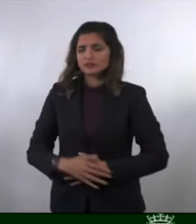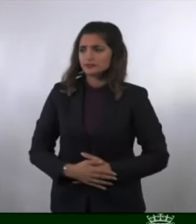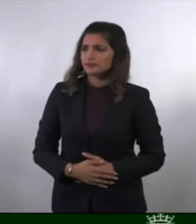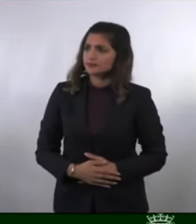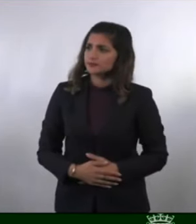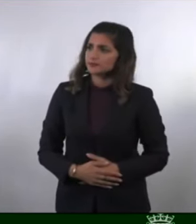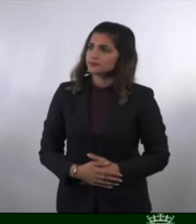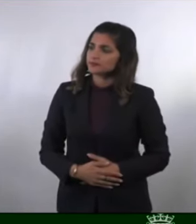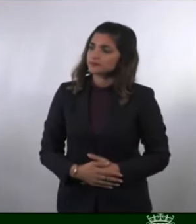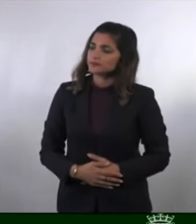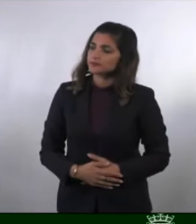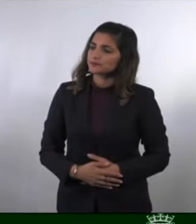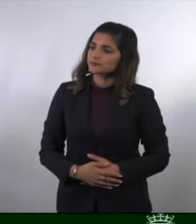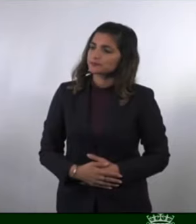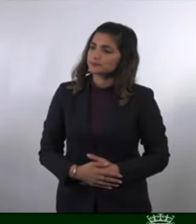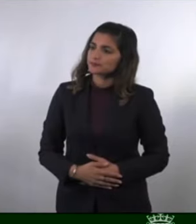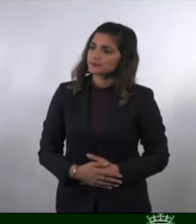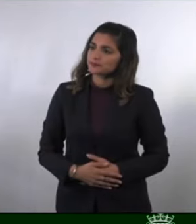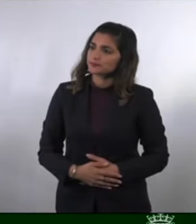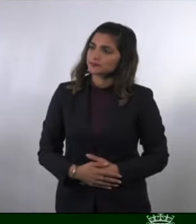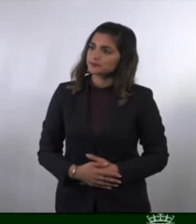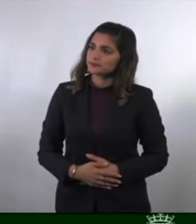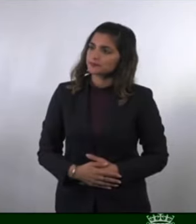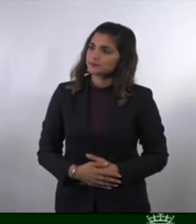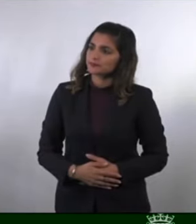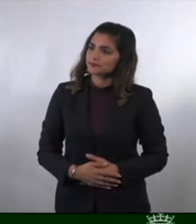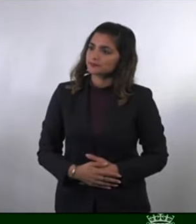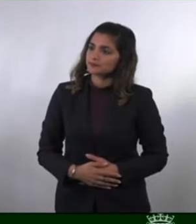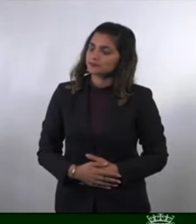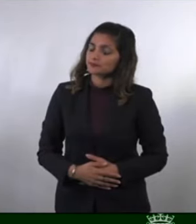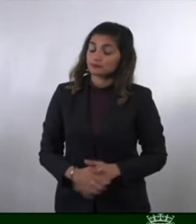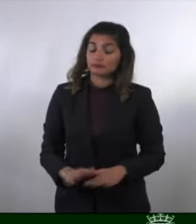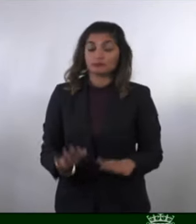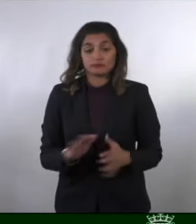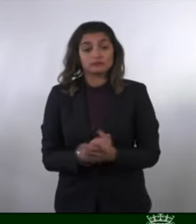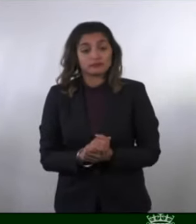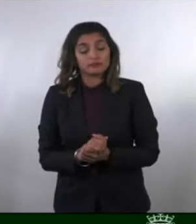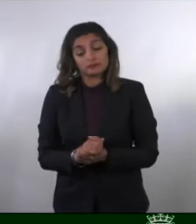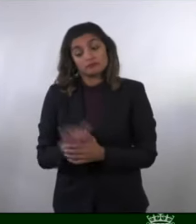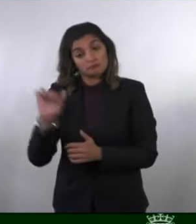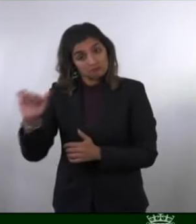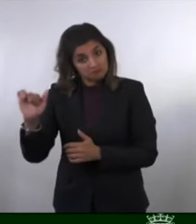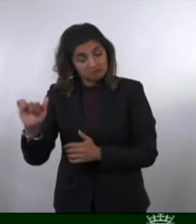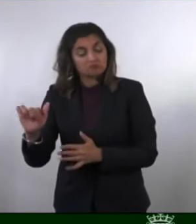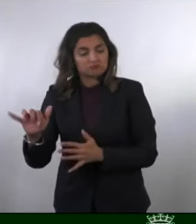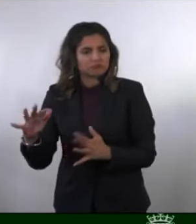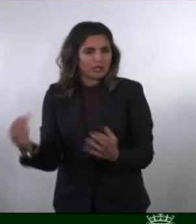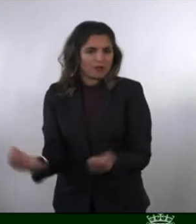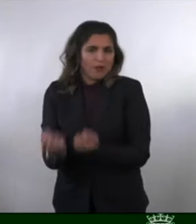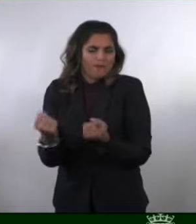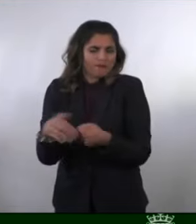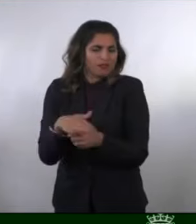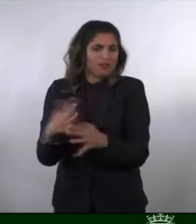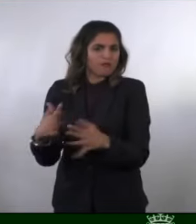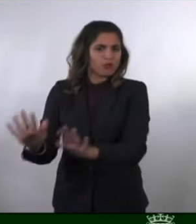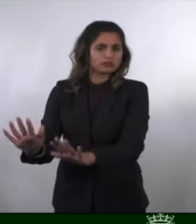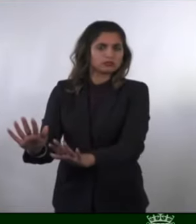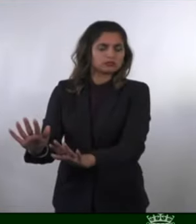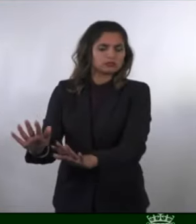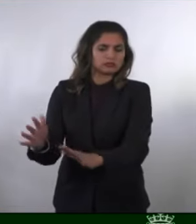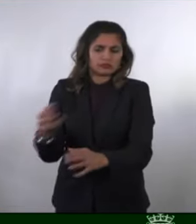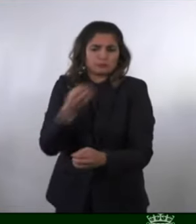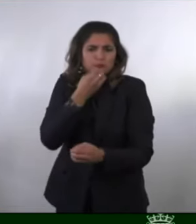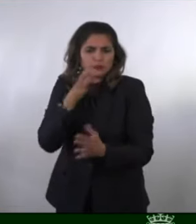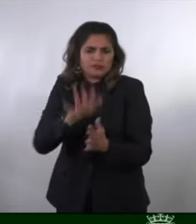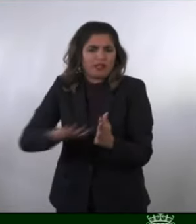My honourable friend makes a very powerful case for a sector that is obviously prevalent in his beautiful